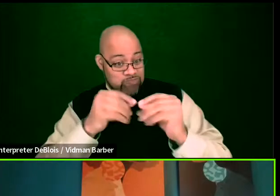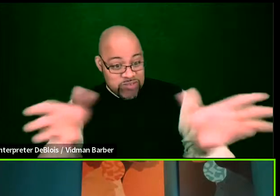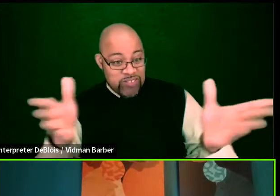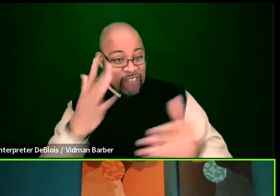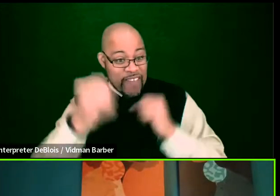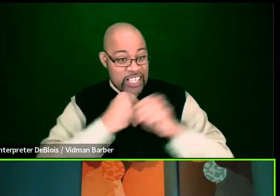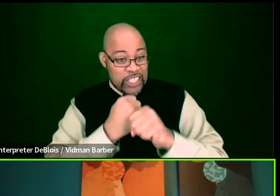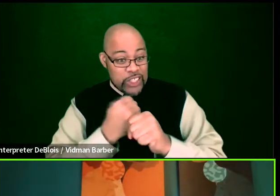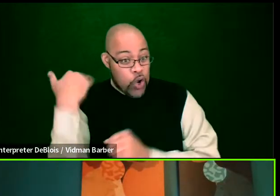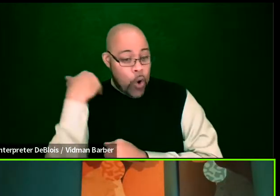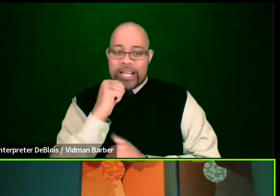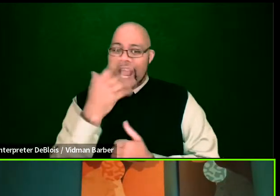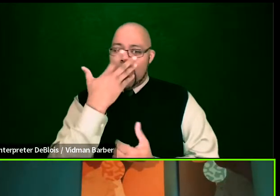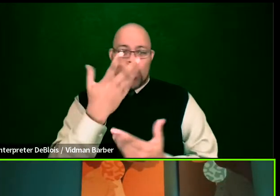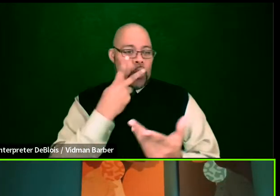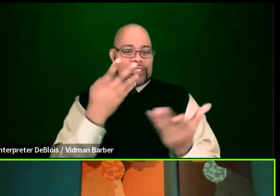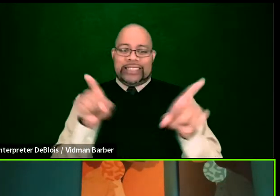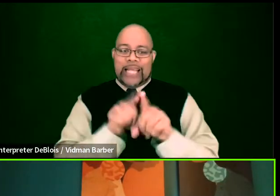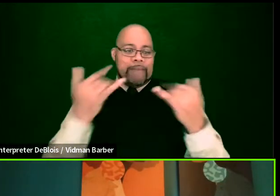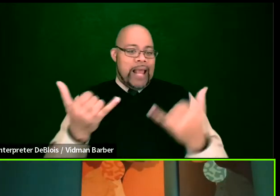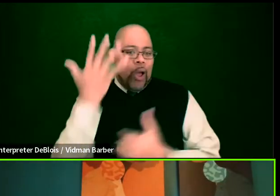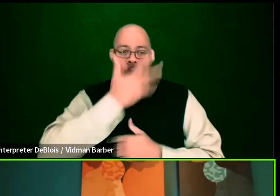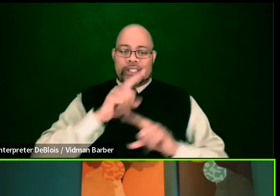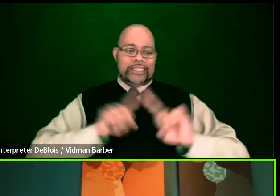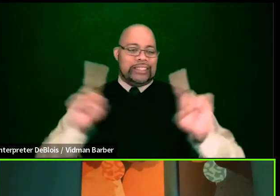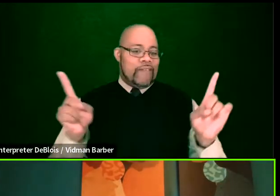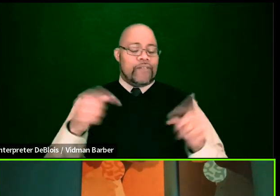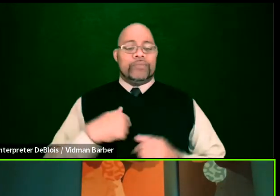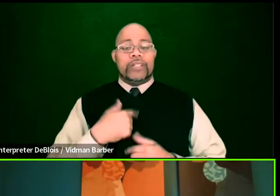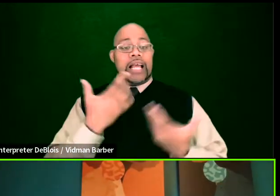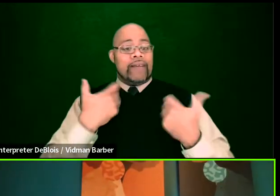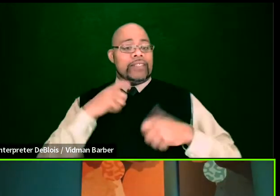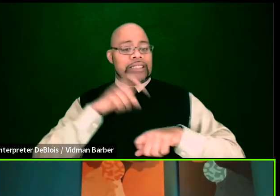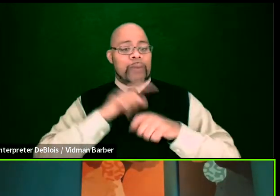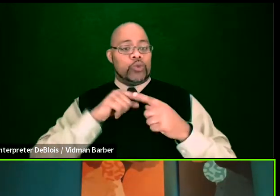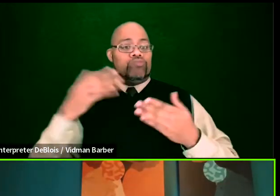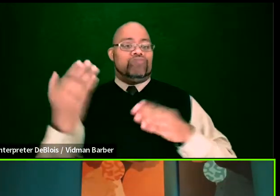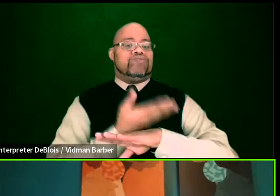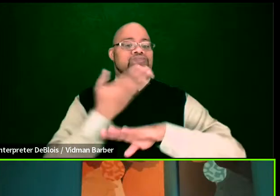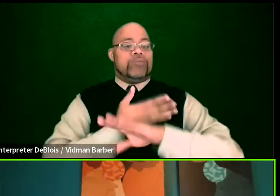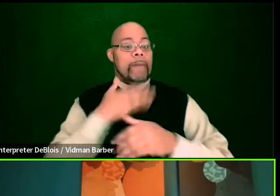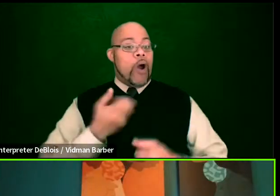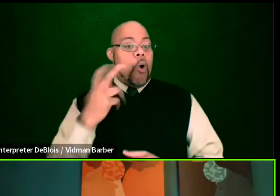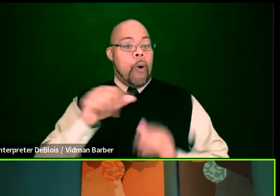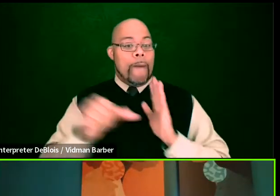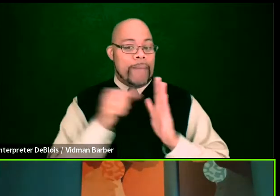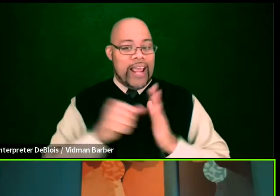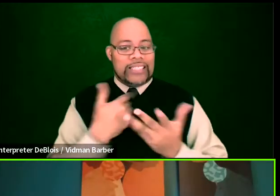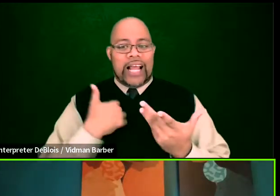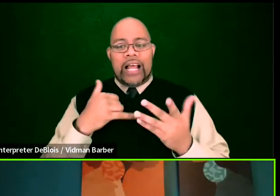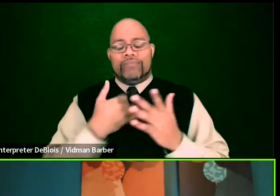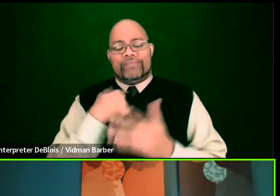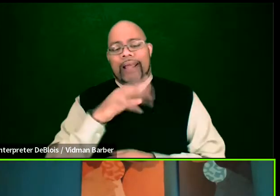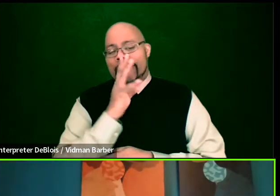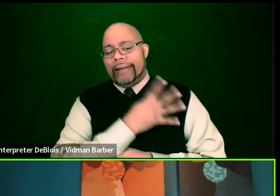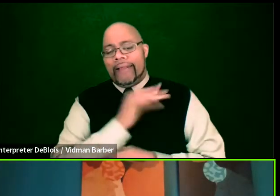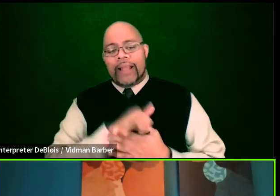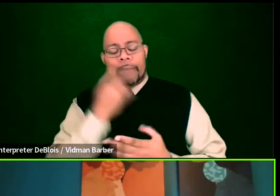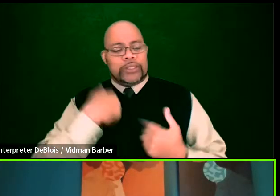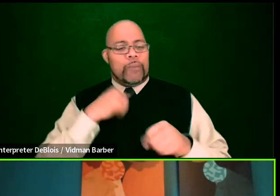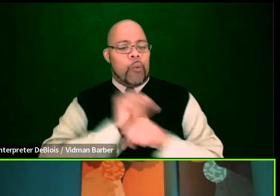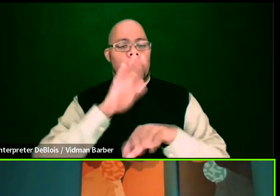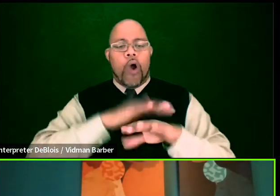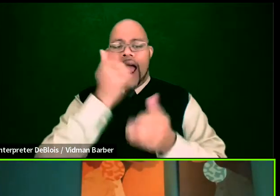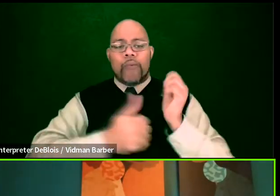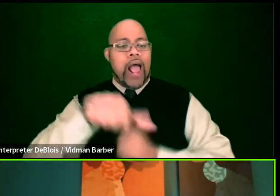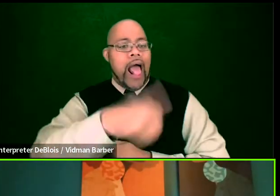is not what it looks like now, right? It's actually time for me to do a revamp of my own personal page. I've just kind of been neglecting it because I've been working on